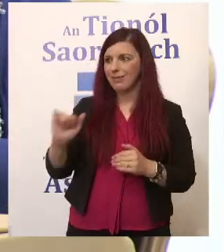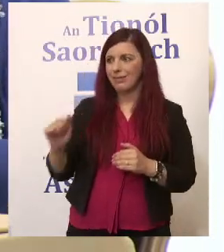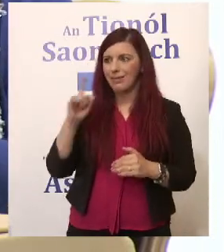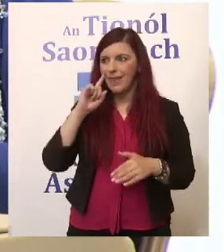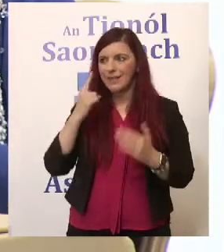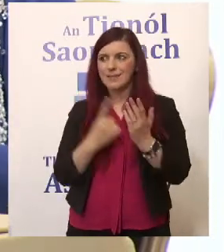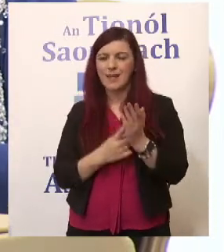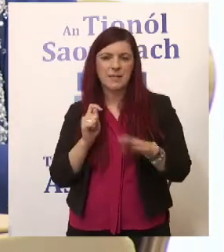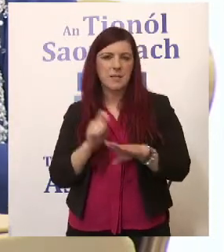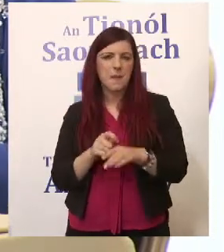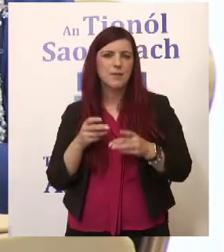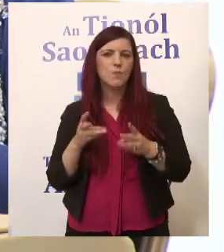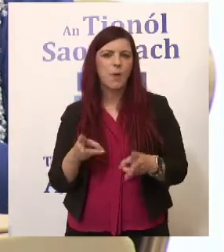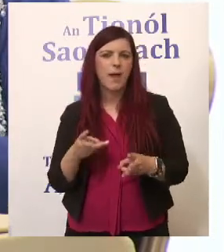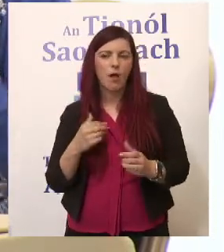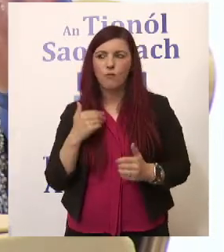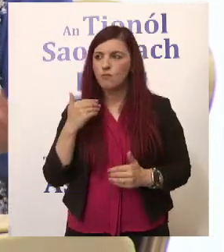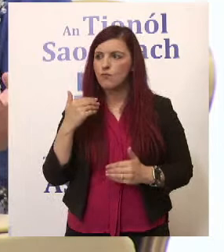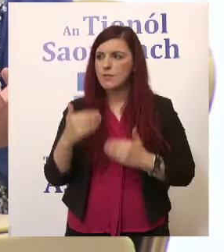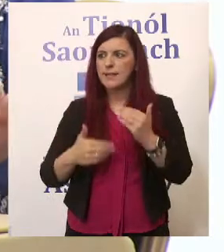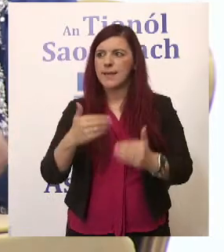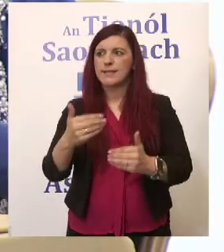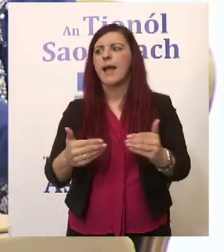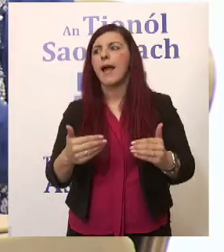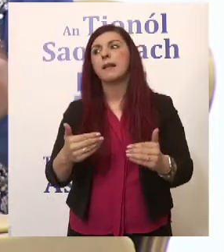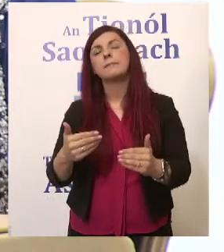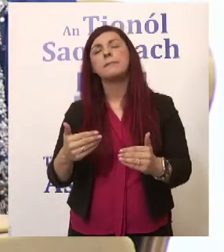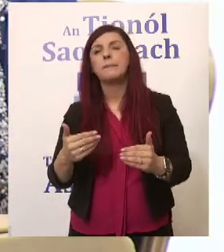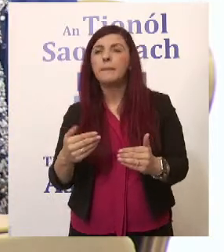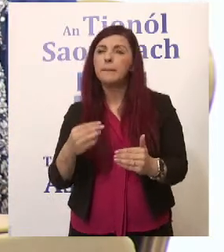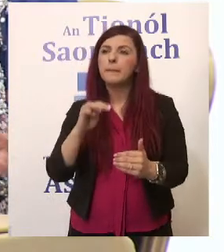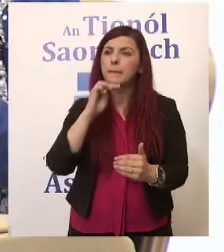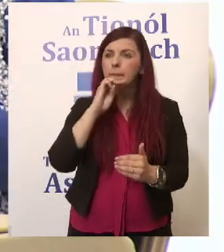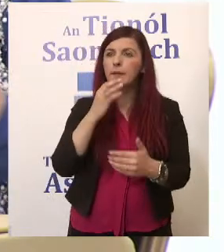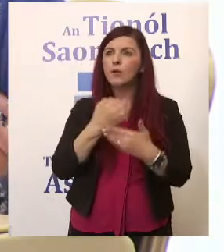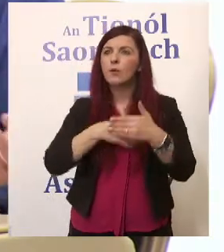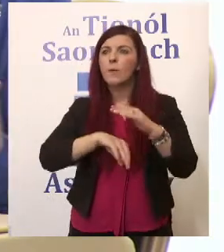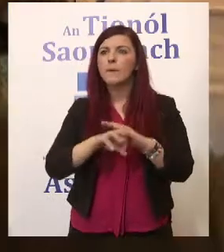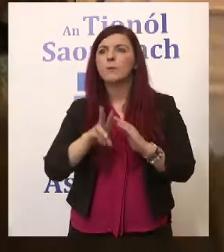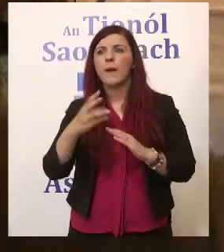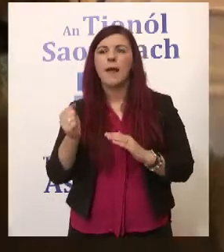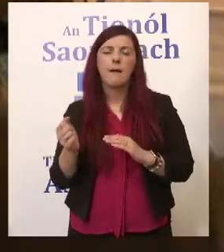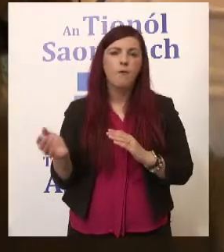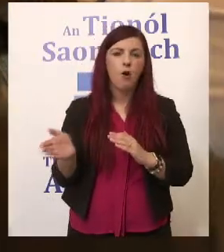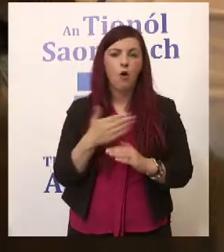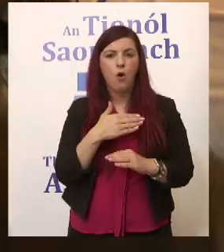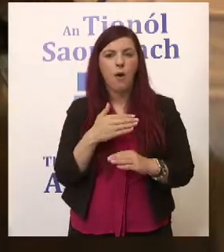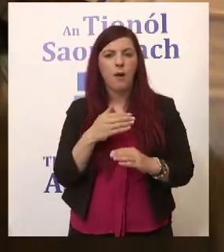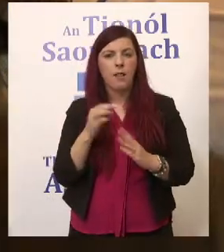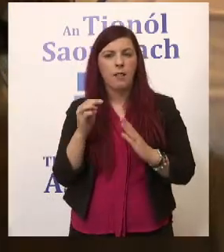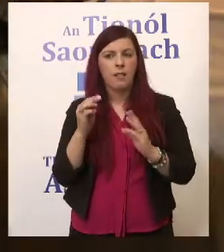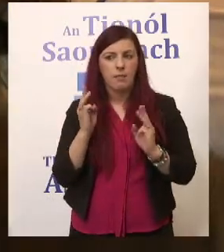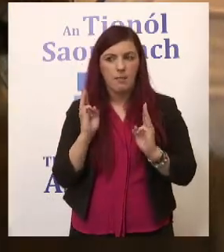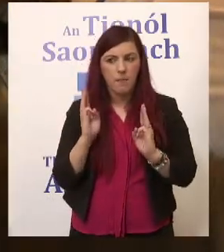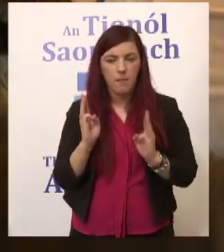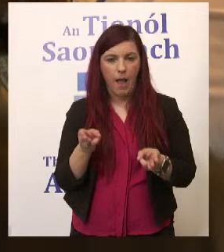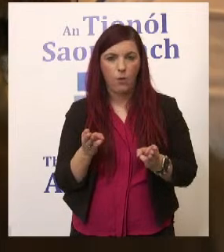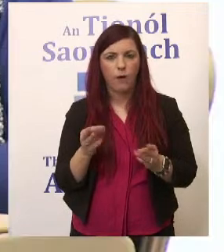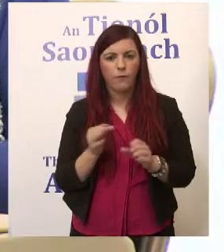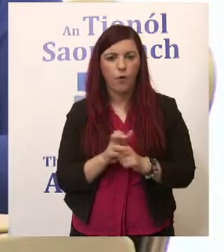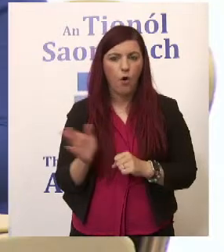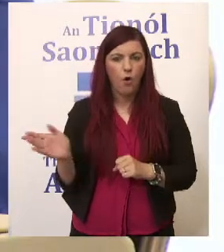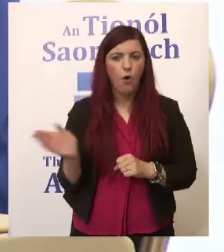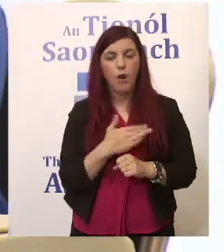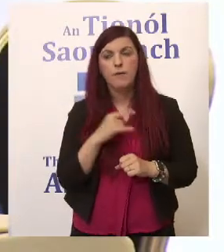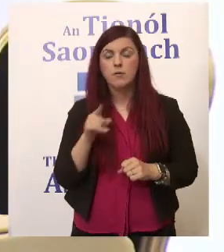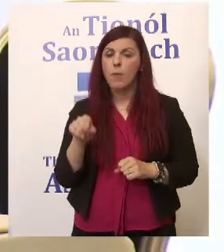the best way of proceeding with it. I mean, effectively, the government has all the power when it comes to all of this, so it would be a